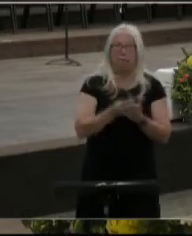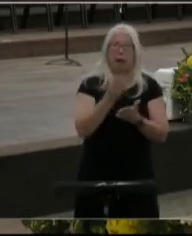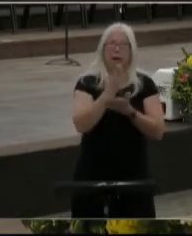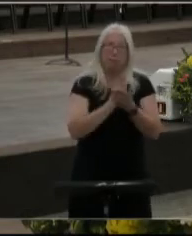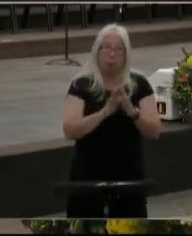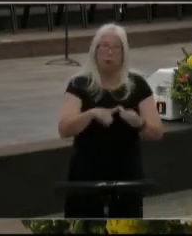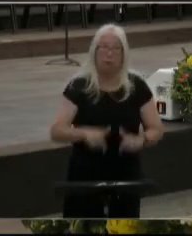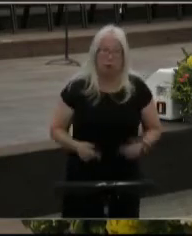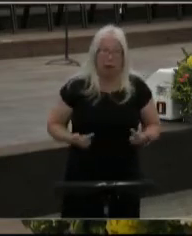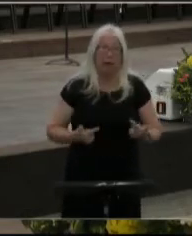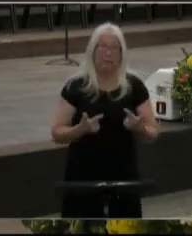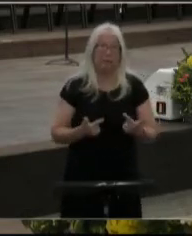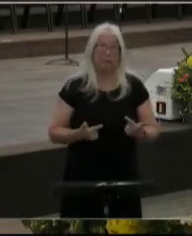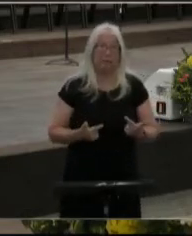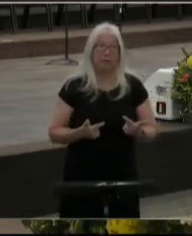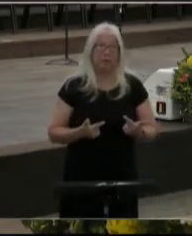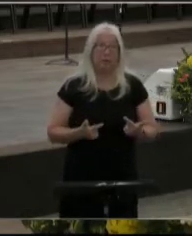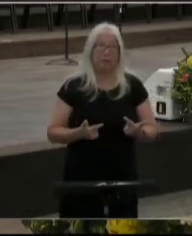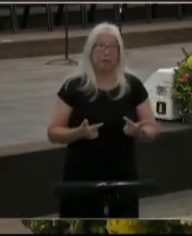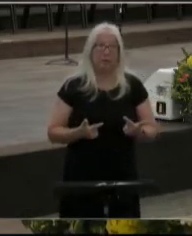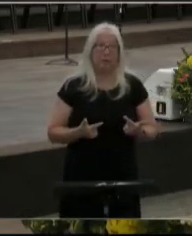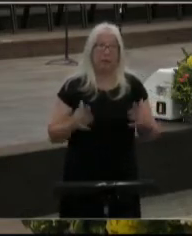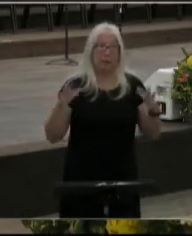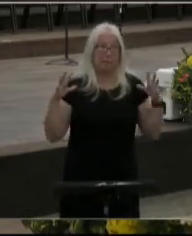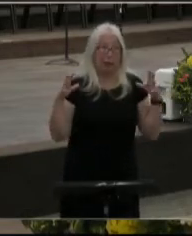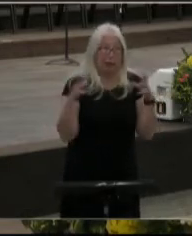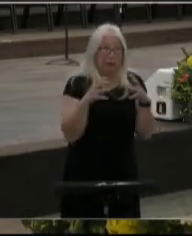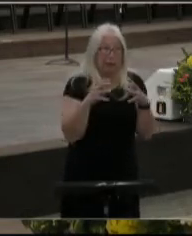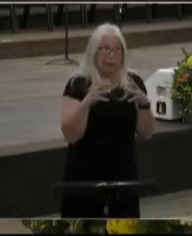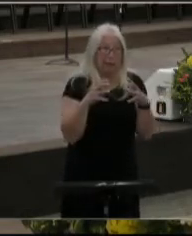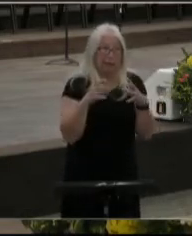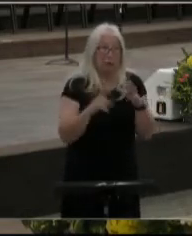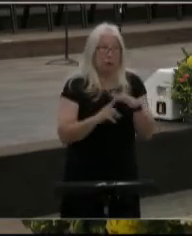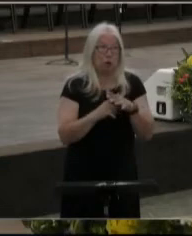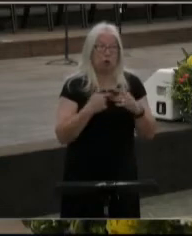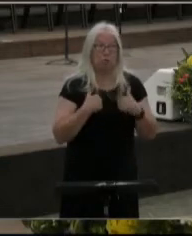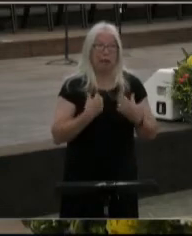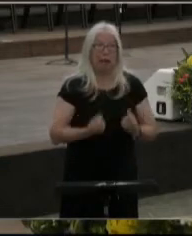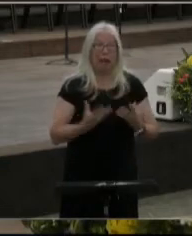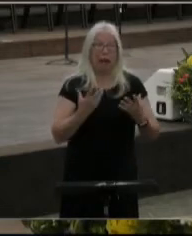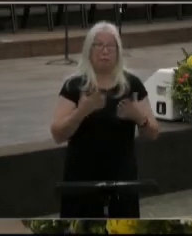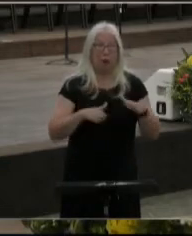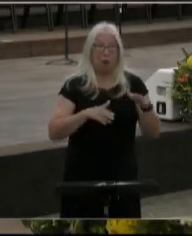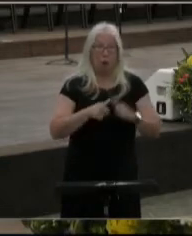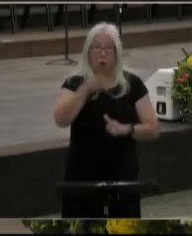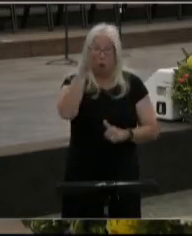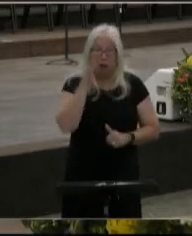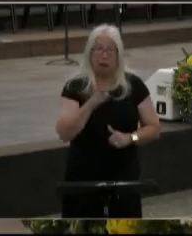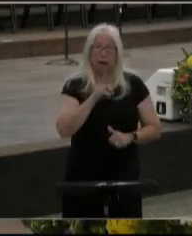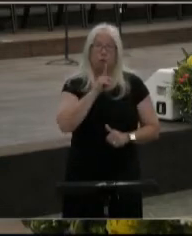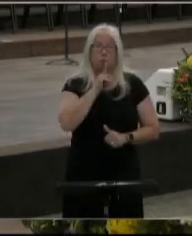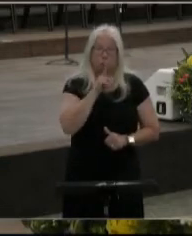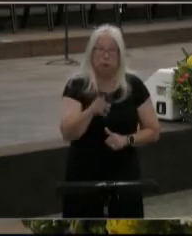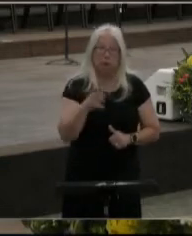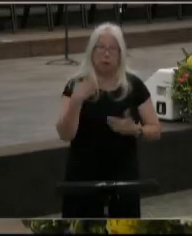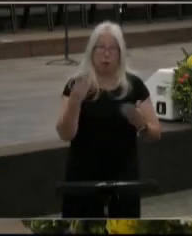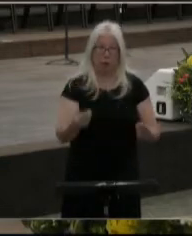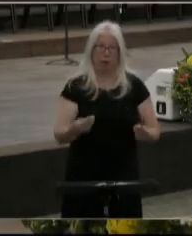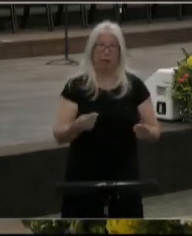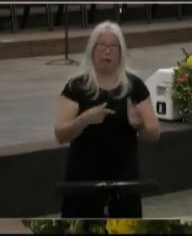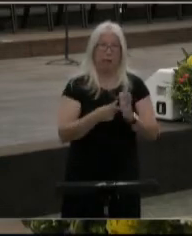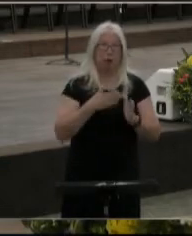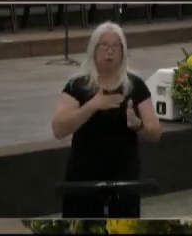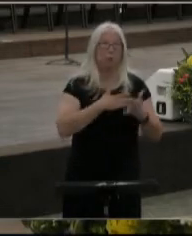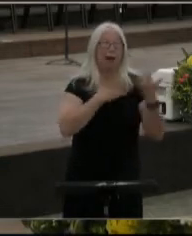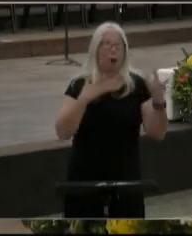part of our life. It's part of it is a magnifying glass that shows me how my walk with God is really going. It shows